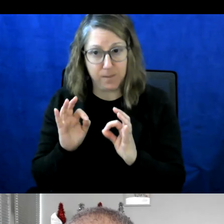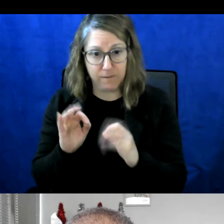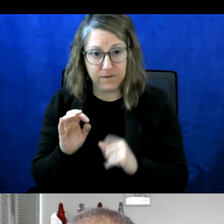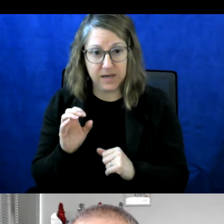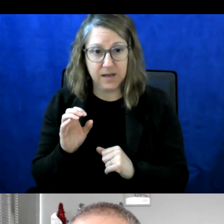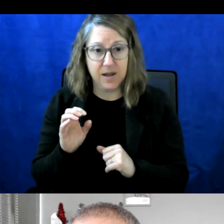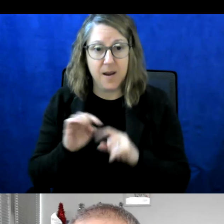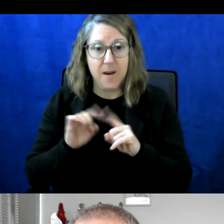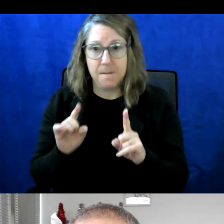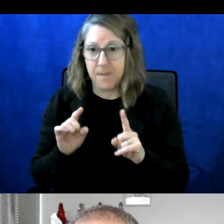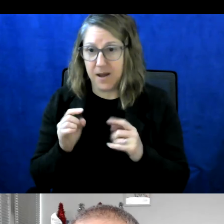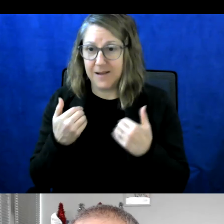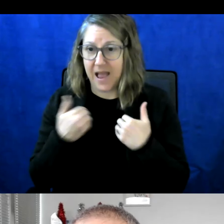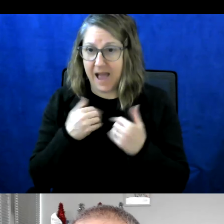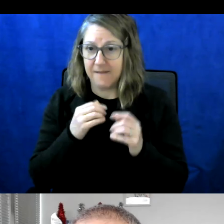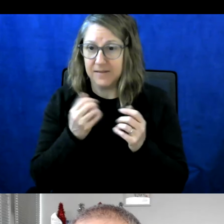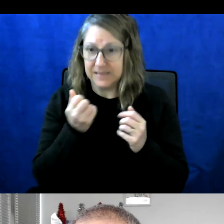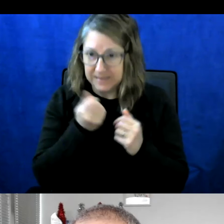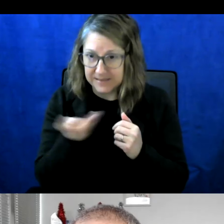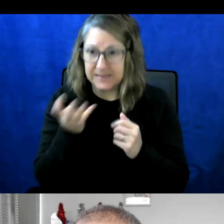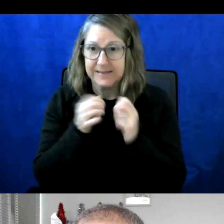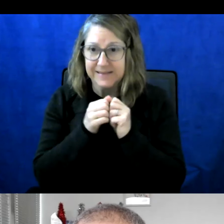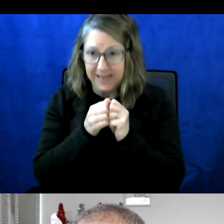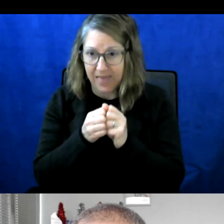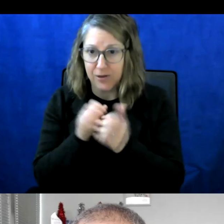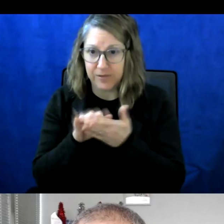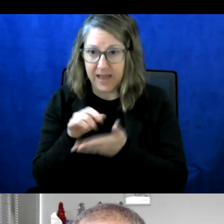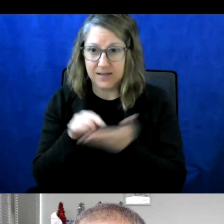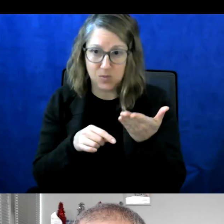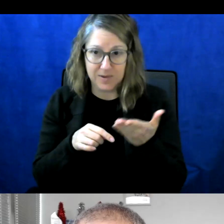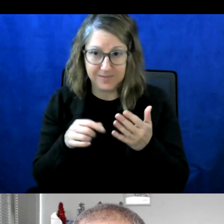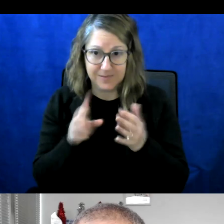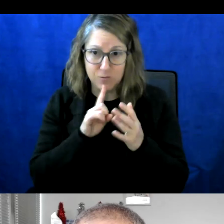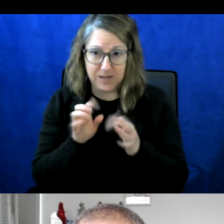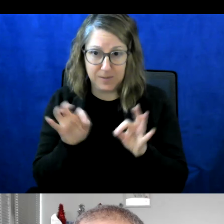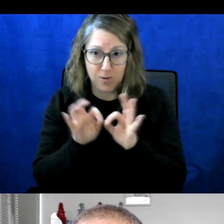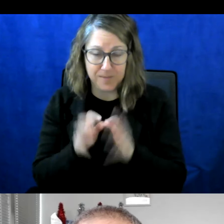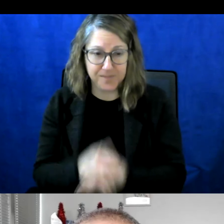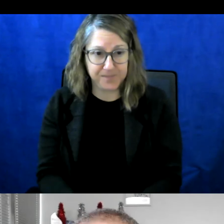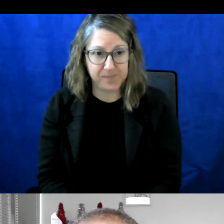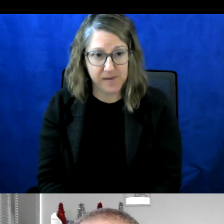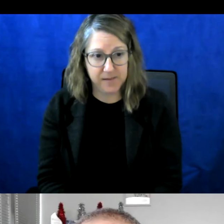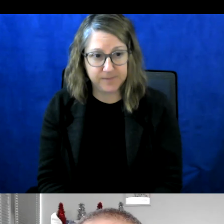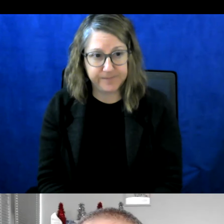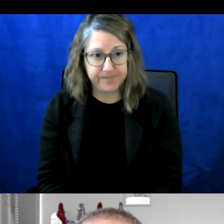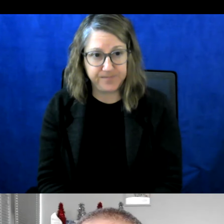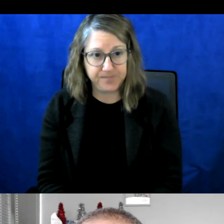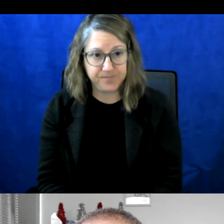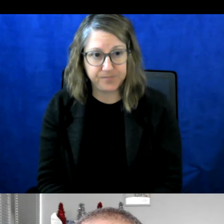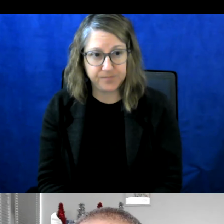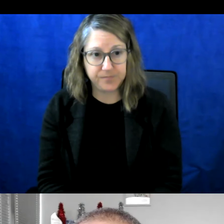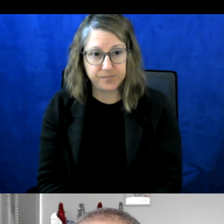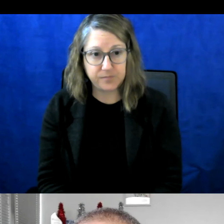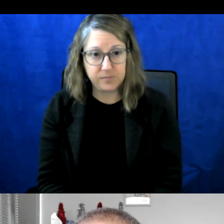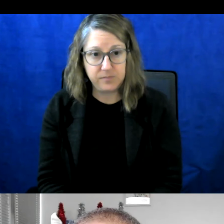these together that makes the difference. Okay, I wanted just to let people